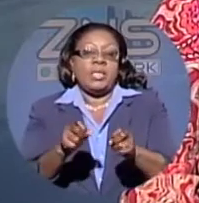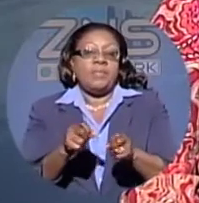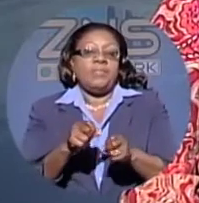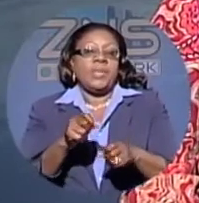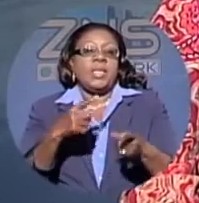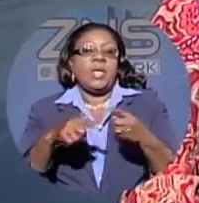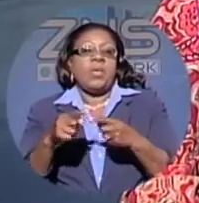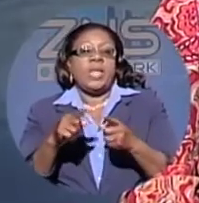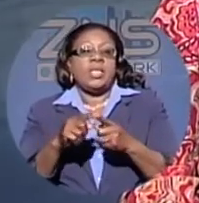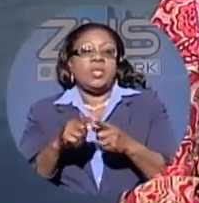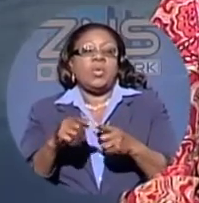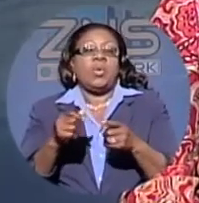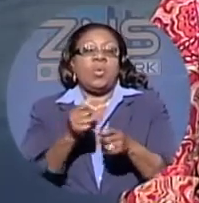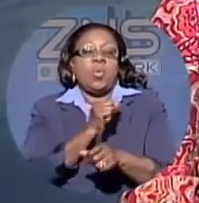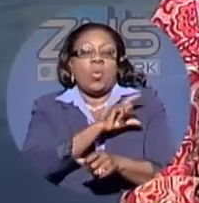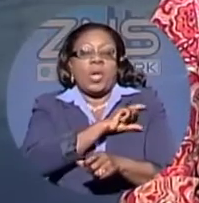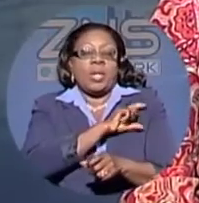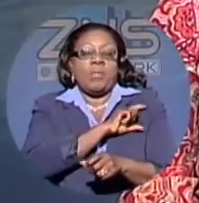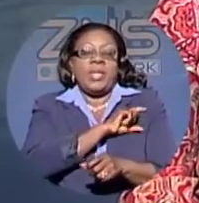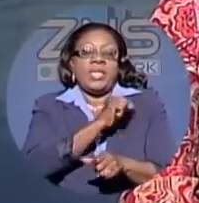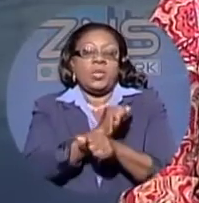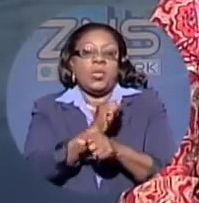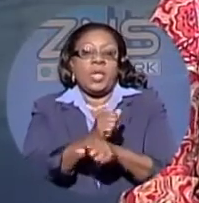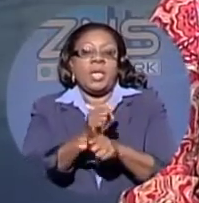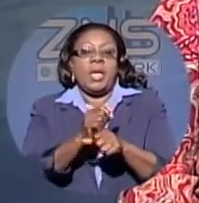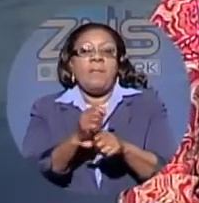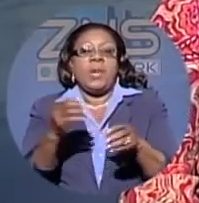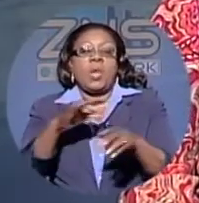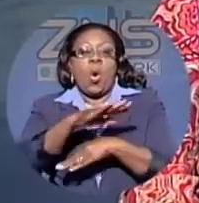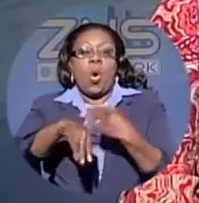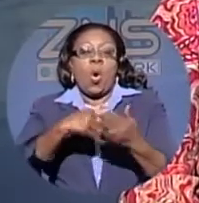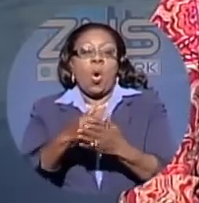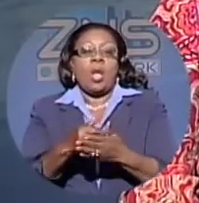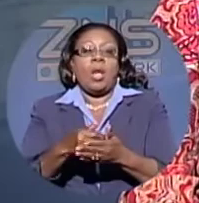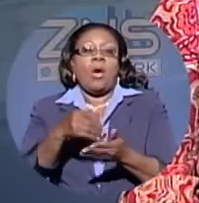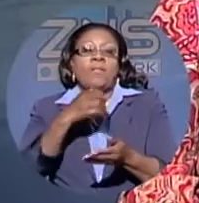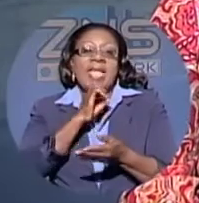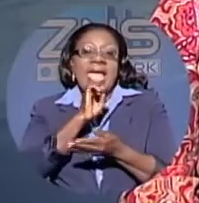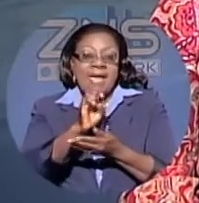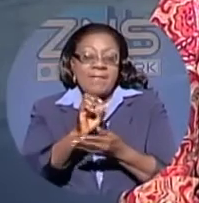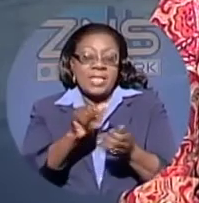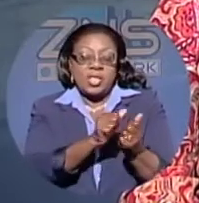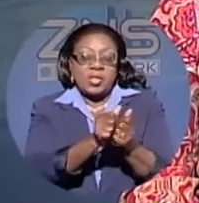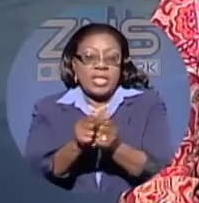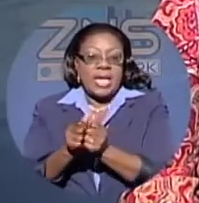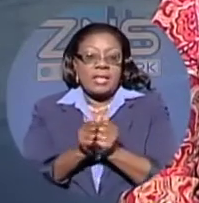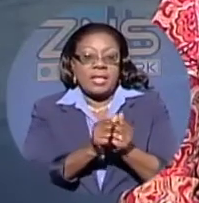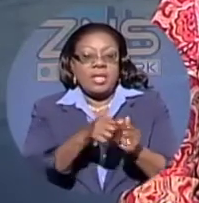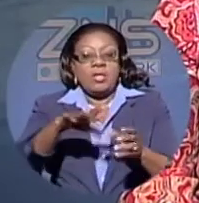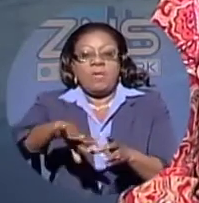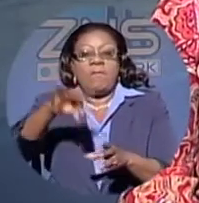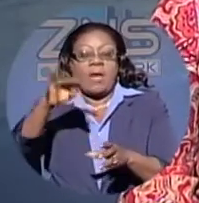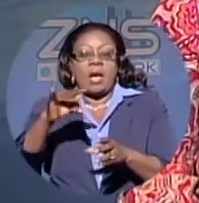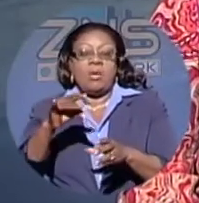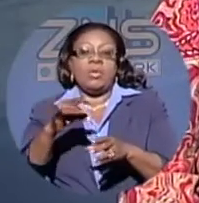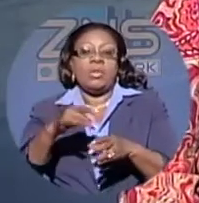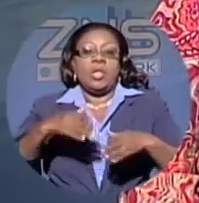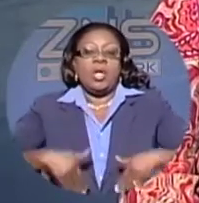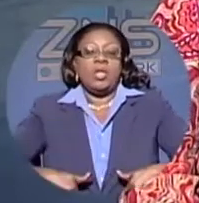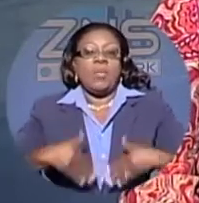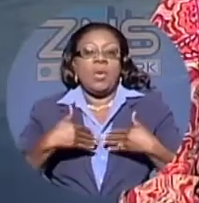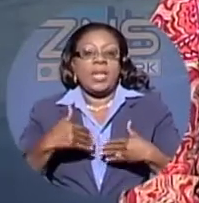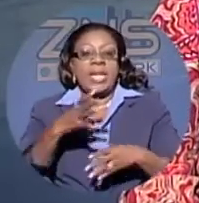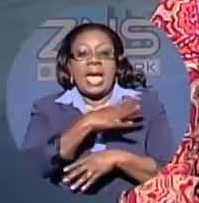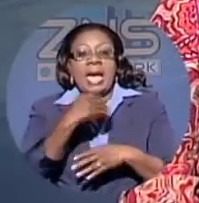strand of evidence and pieced it together enough to not only lead them to the horrific discovery, but also the suspects. Our news team